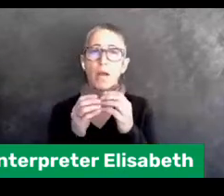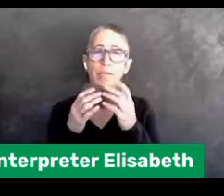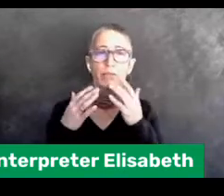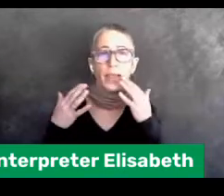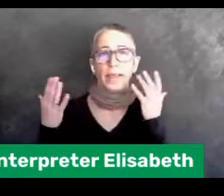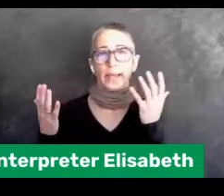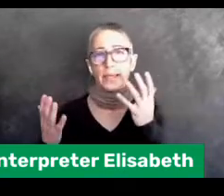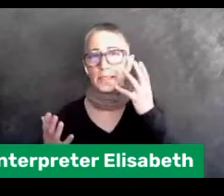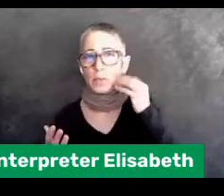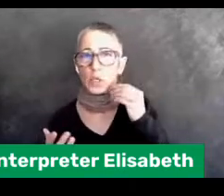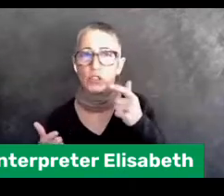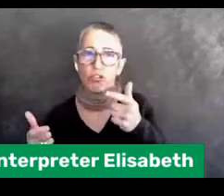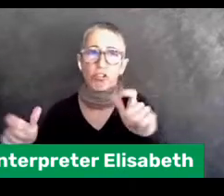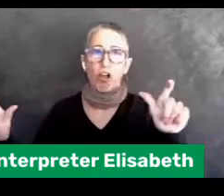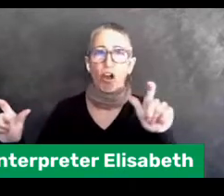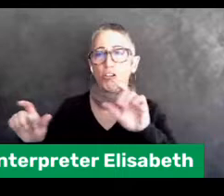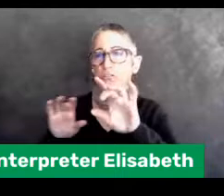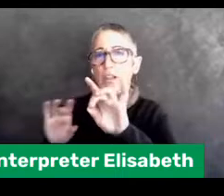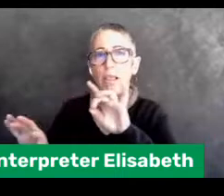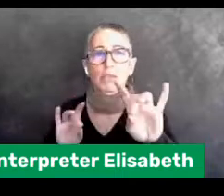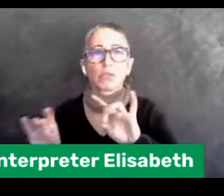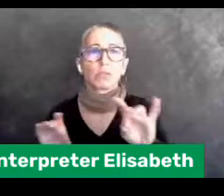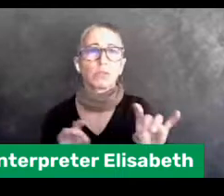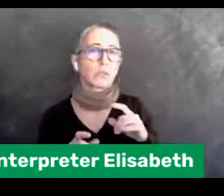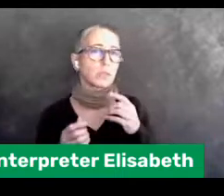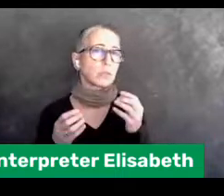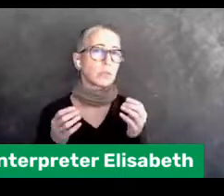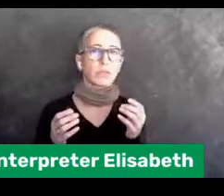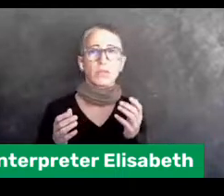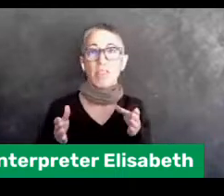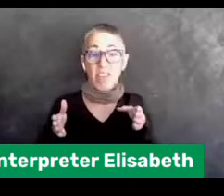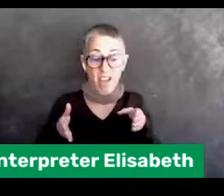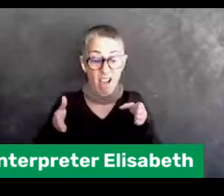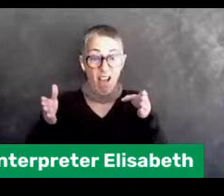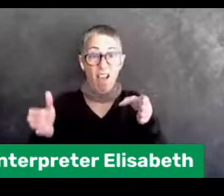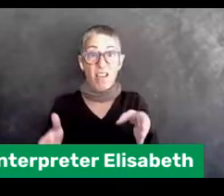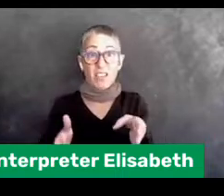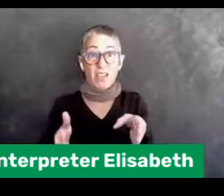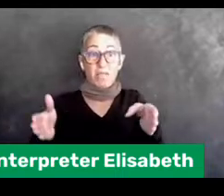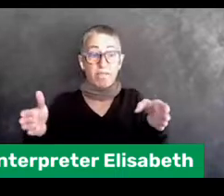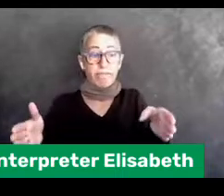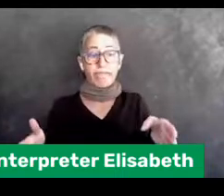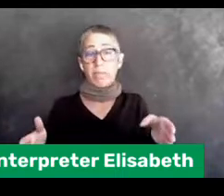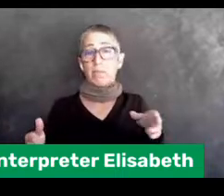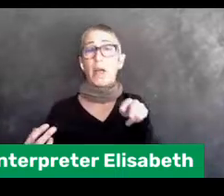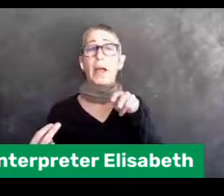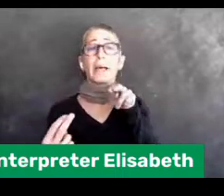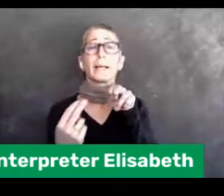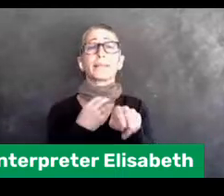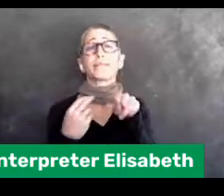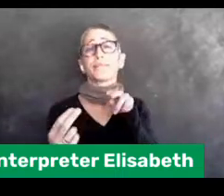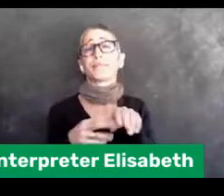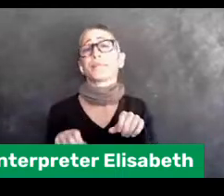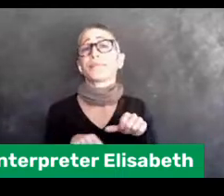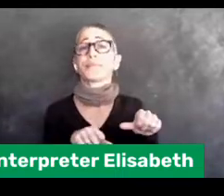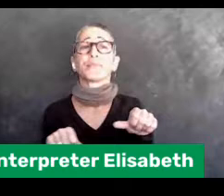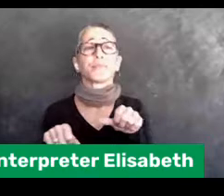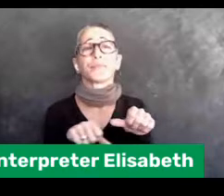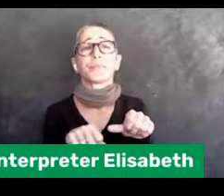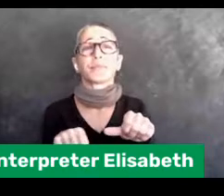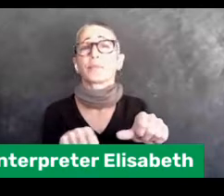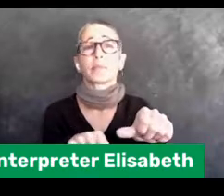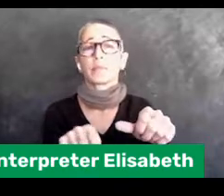large selections, more spacious aisles for customers to browse freely, the options are literally